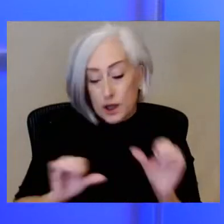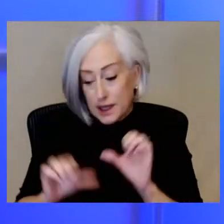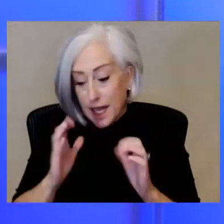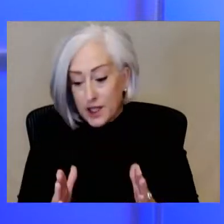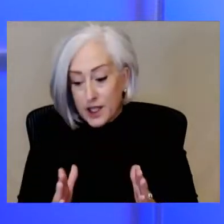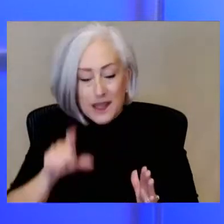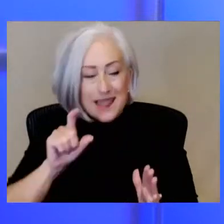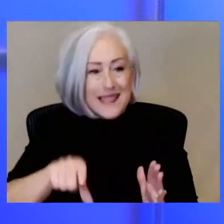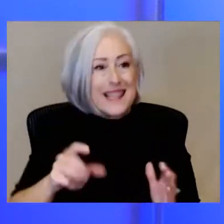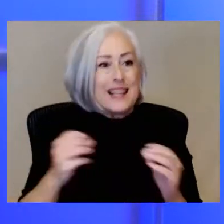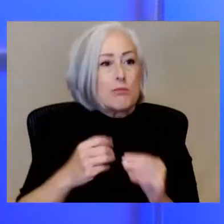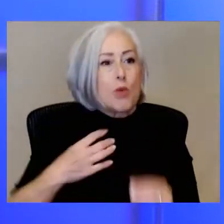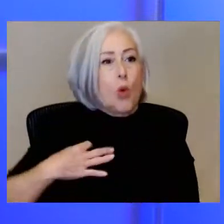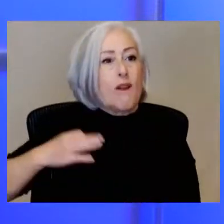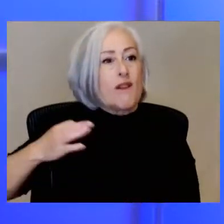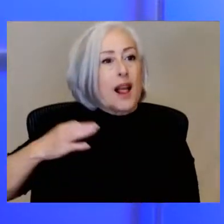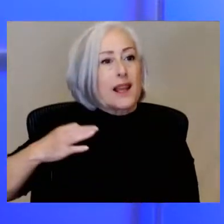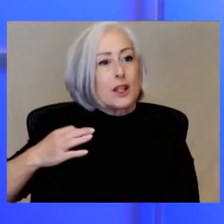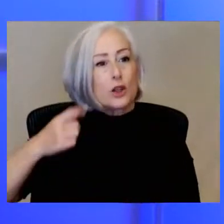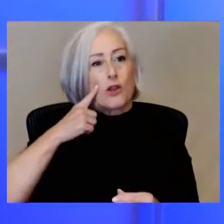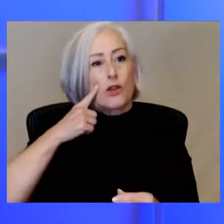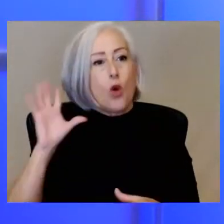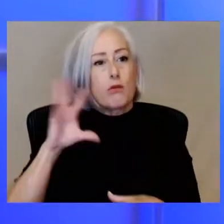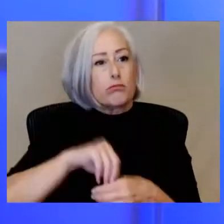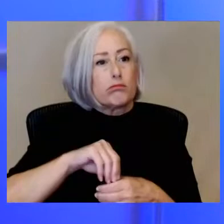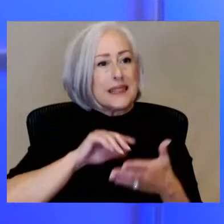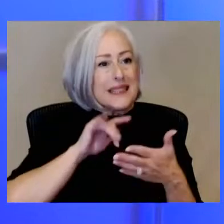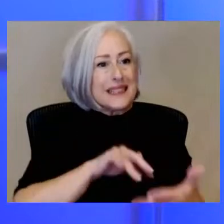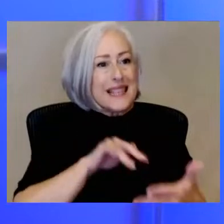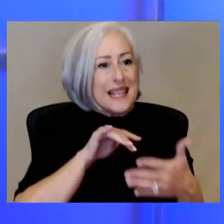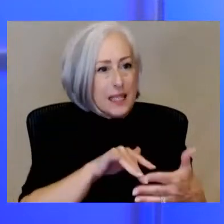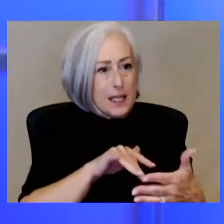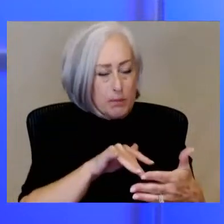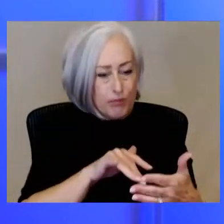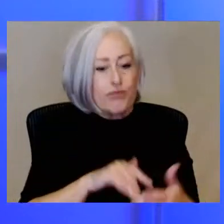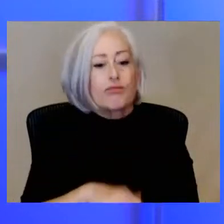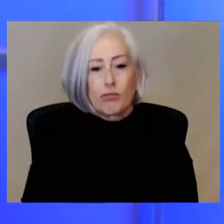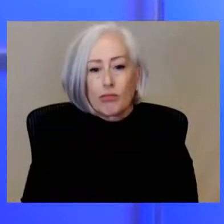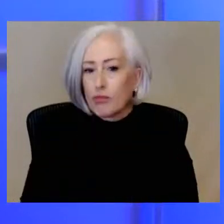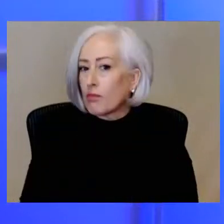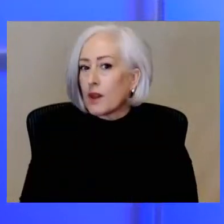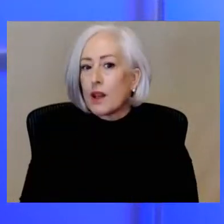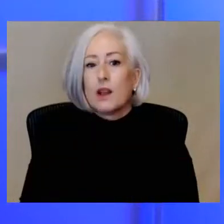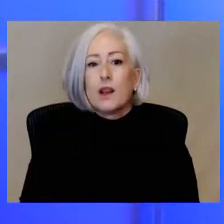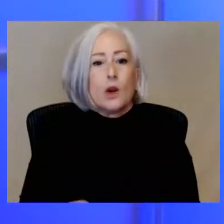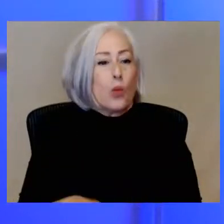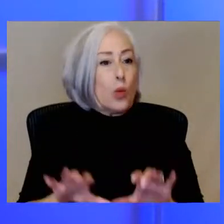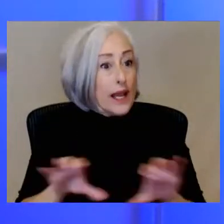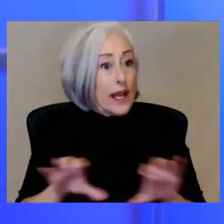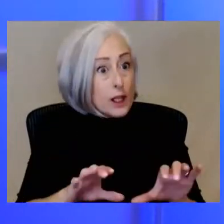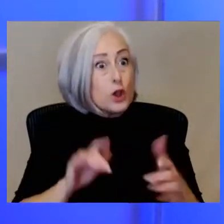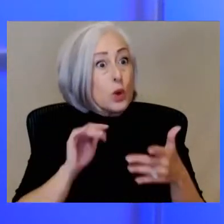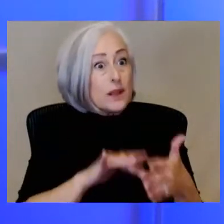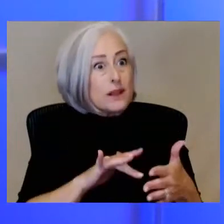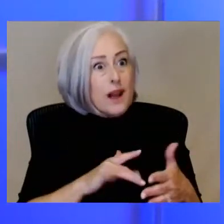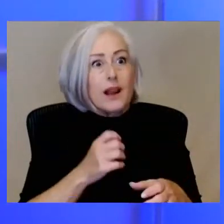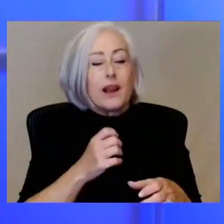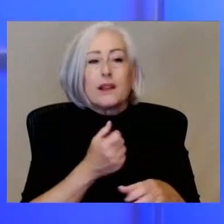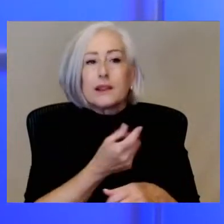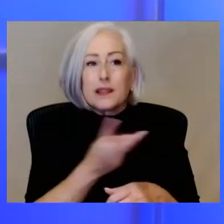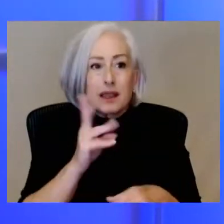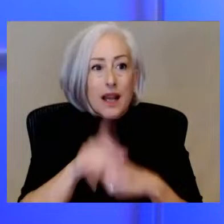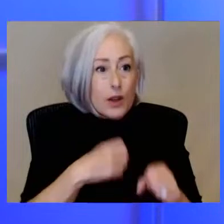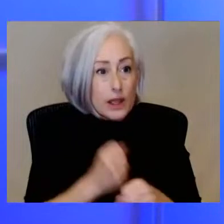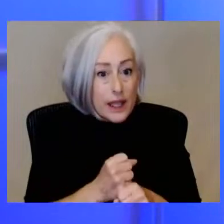the studies that we're doing. There's nothing that slows us down more than that. We'll spend years doing a study. It might be, for an individual who joins, it